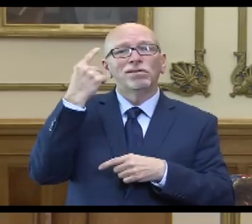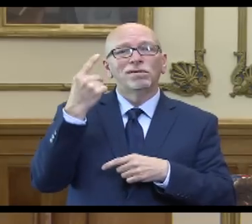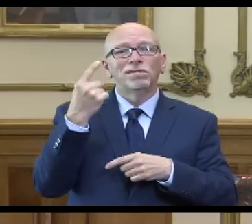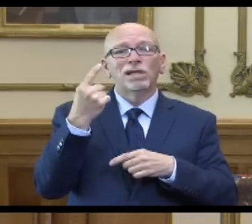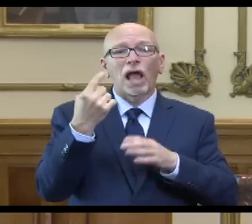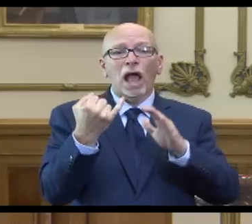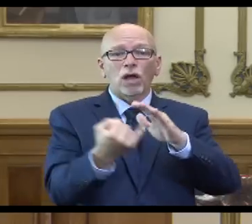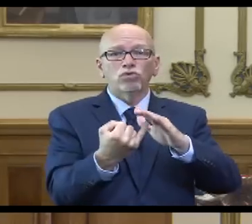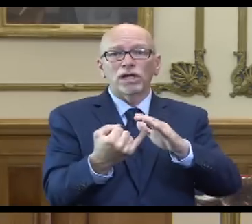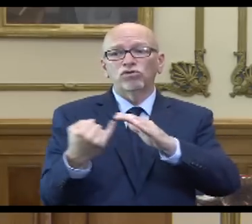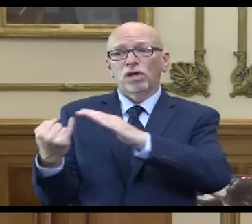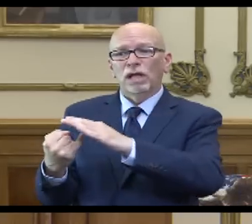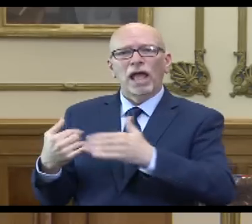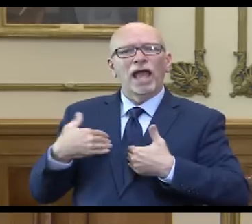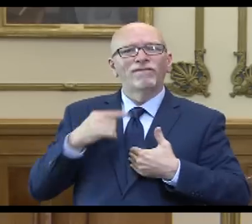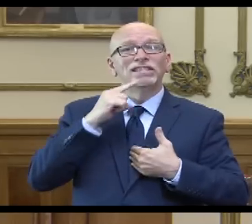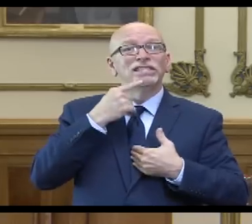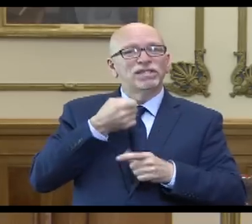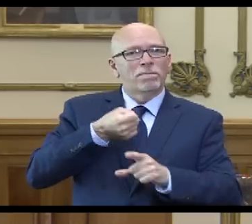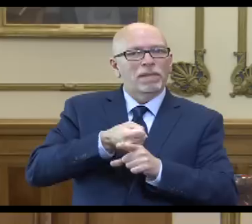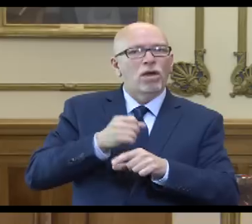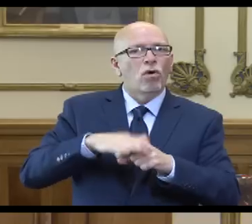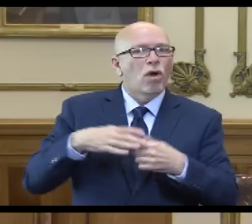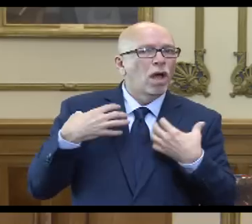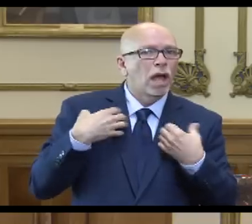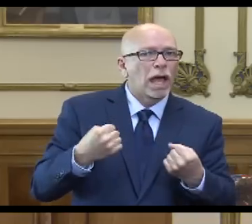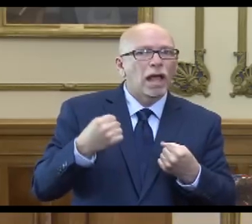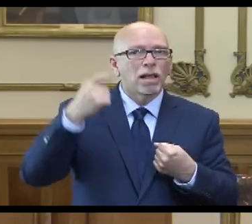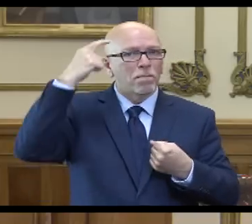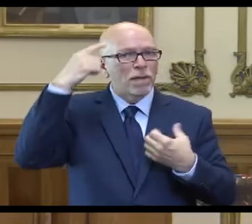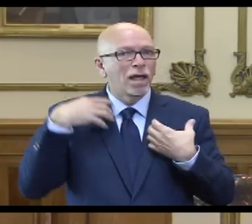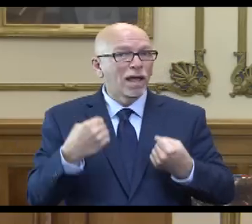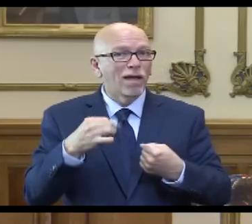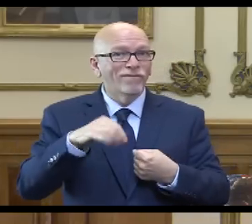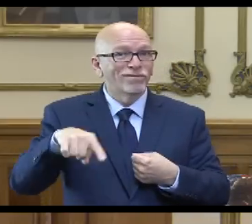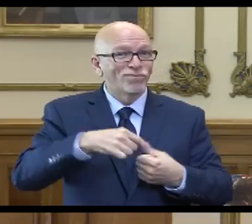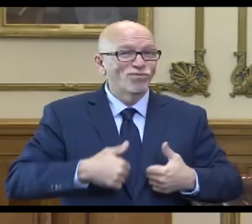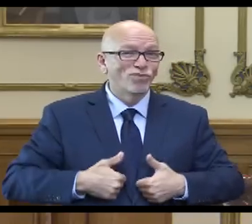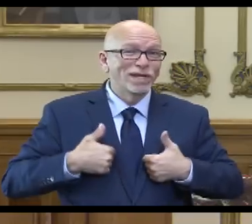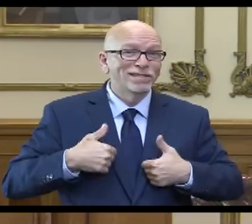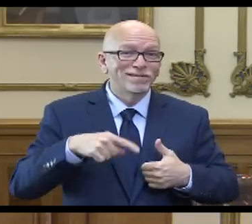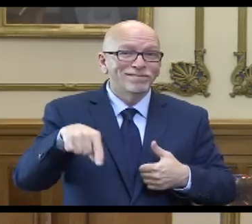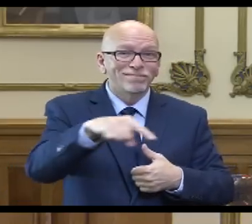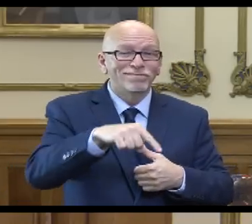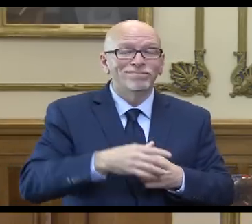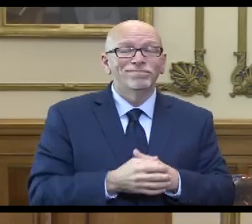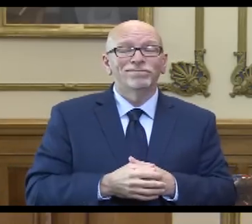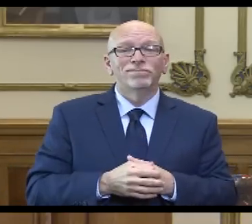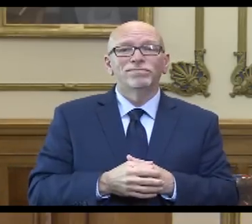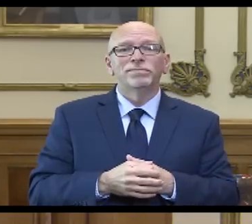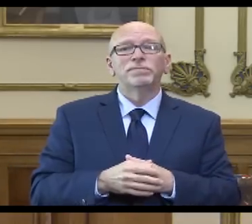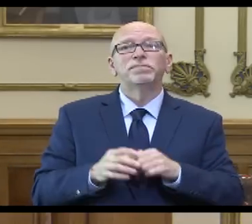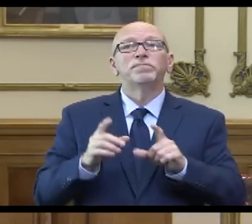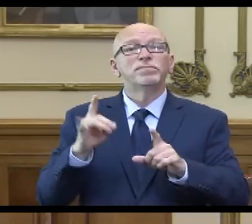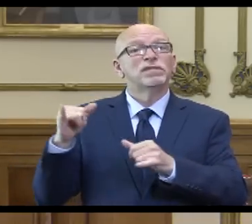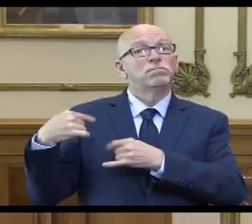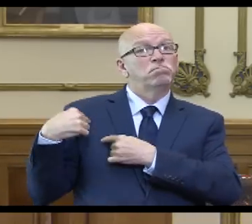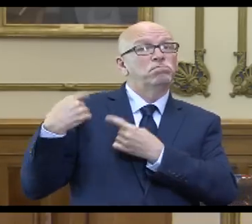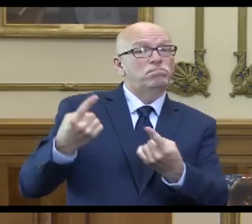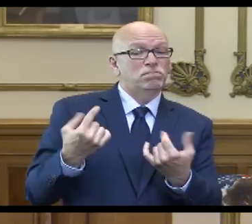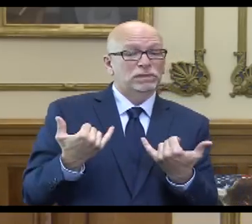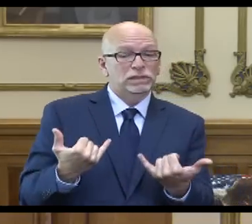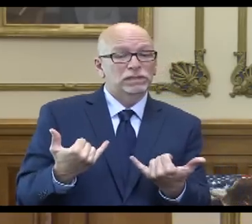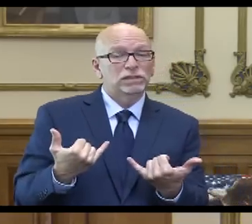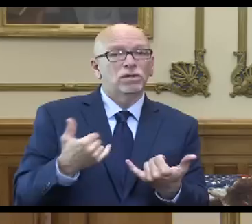has serious impacts on the health and the well-being of the residents in these facilities. Now, until now, the focus